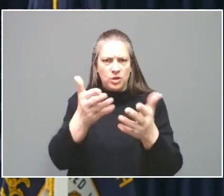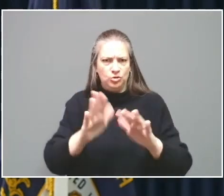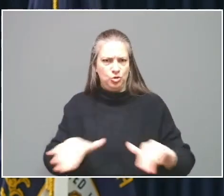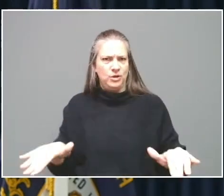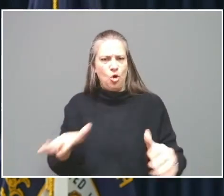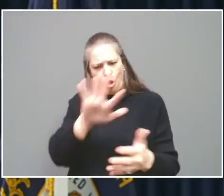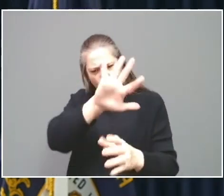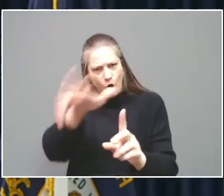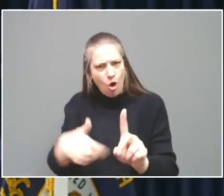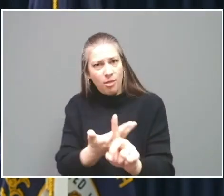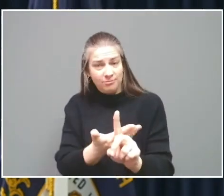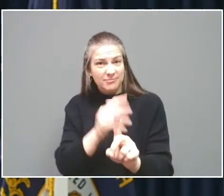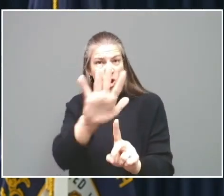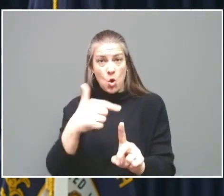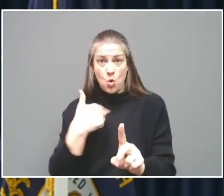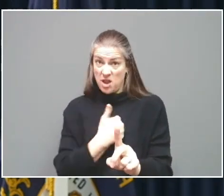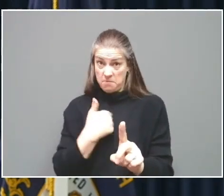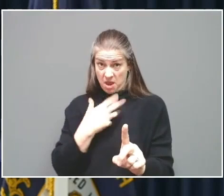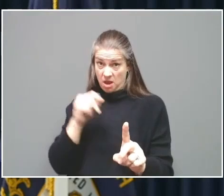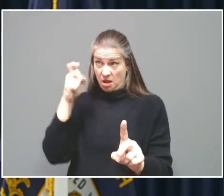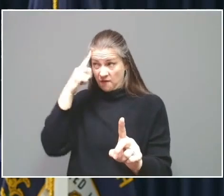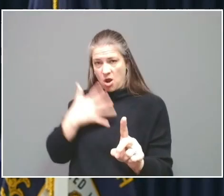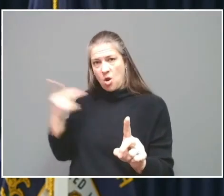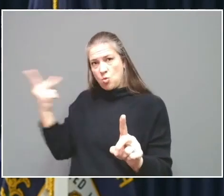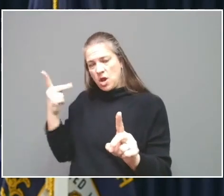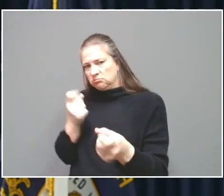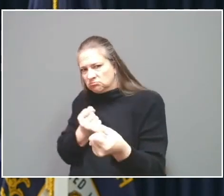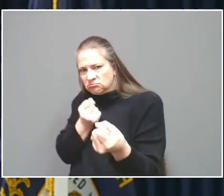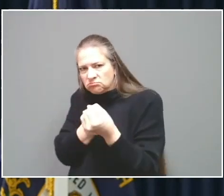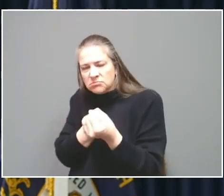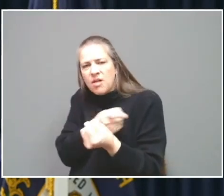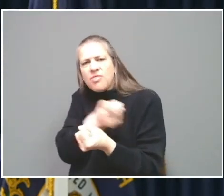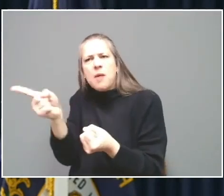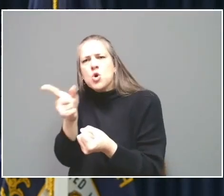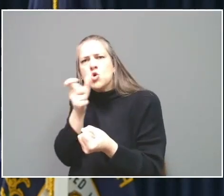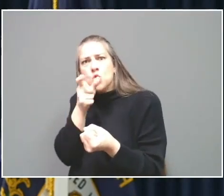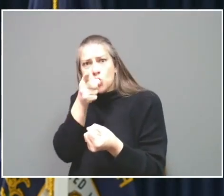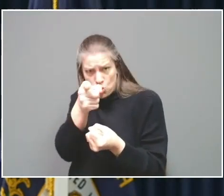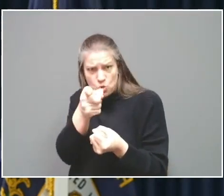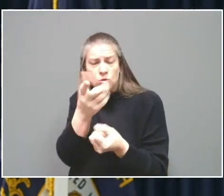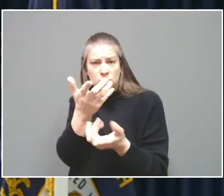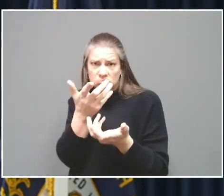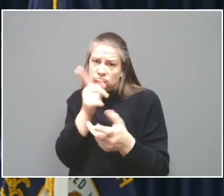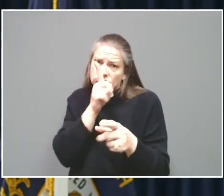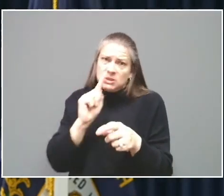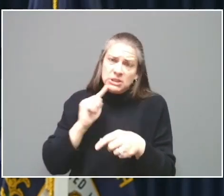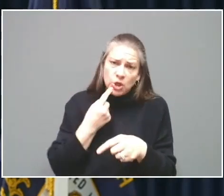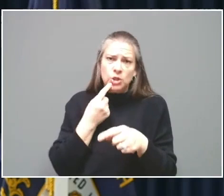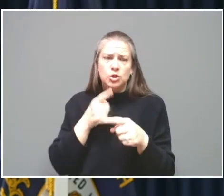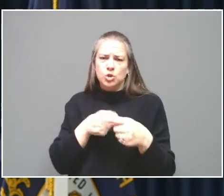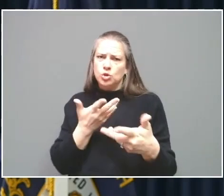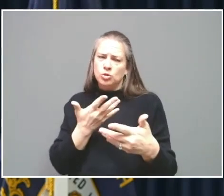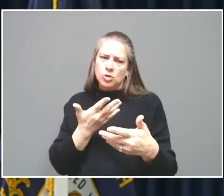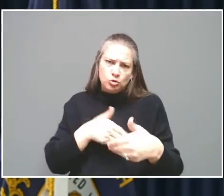anyone, anytime, anywhere who is serious about tackling the mental health challenges that our students are facing. And I would